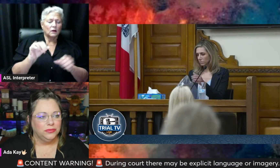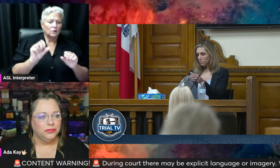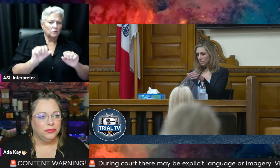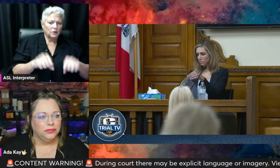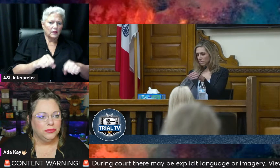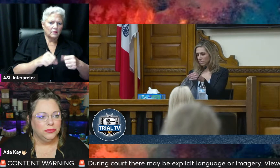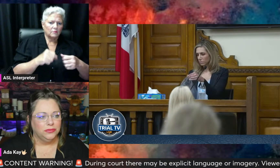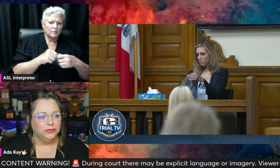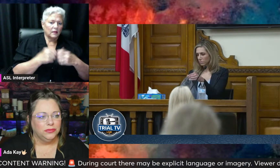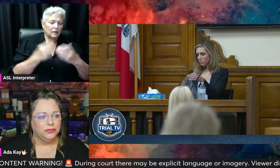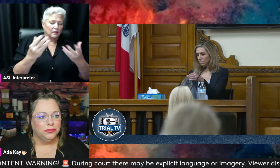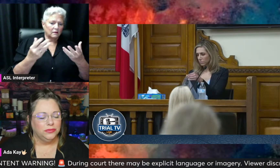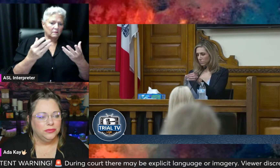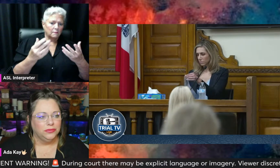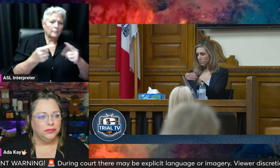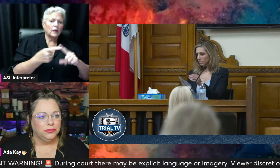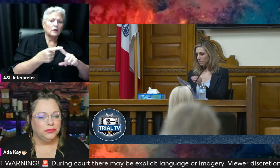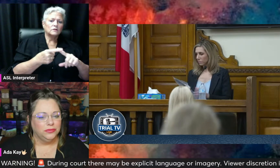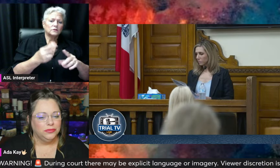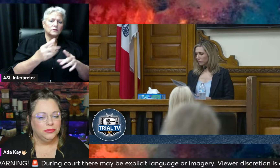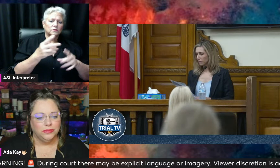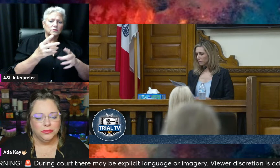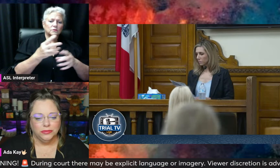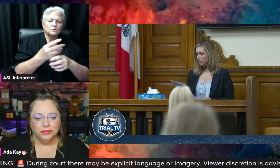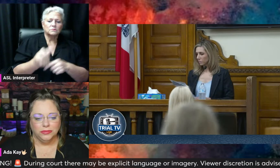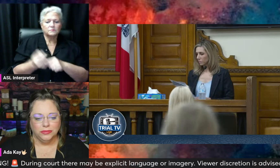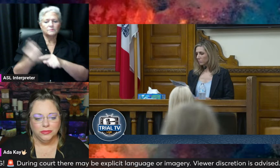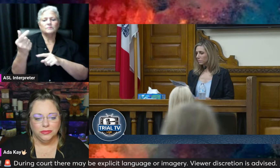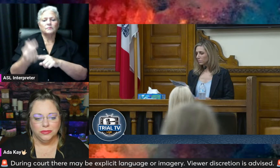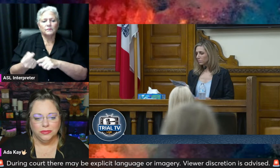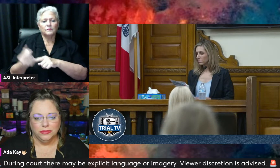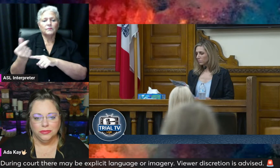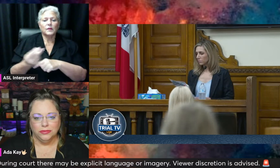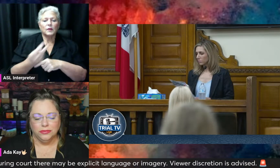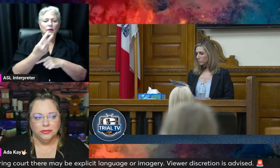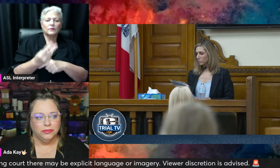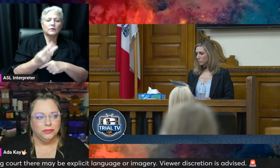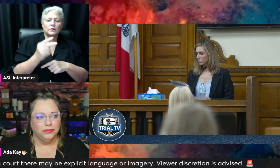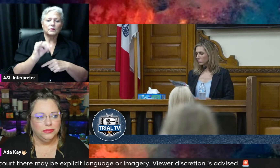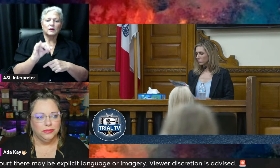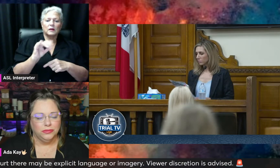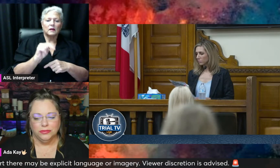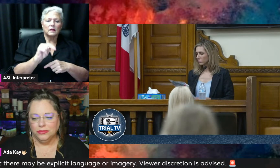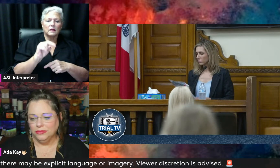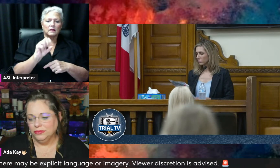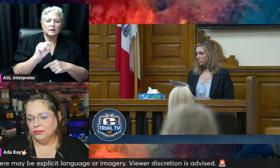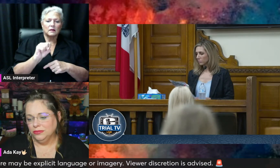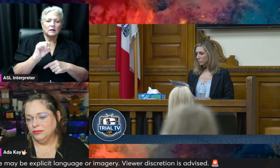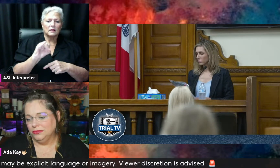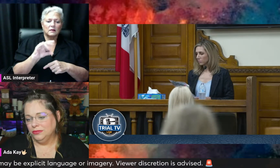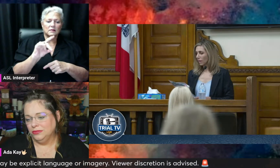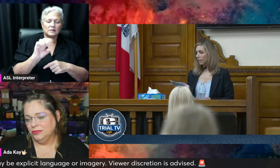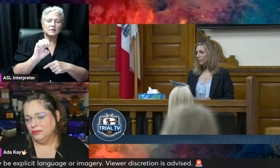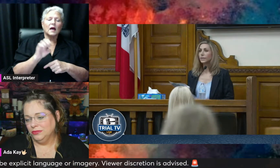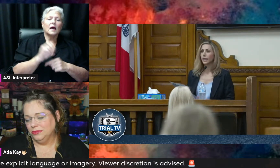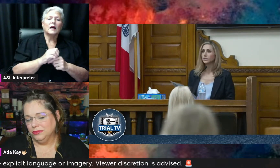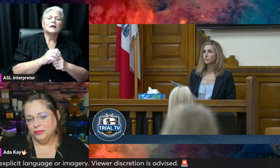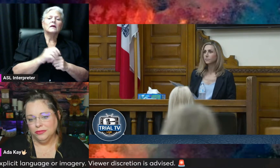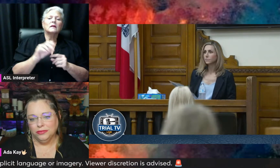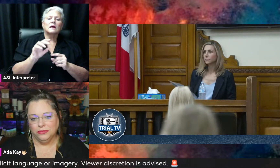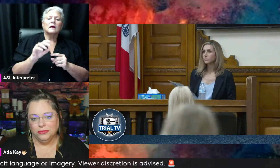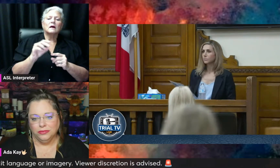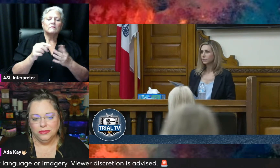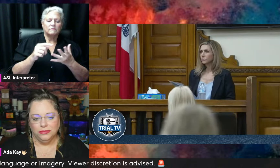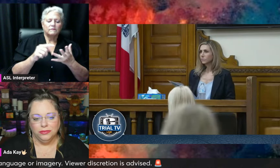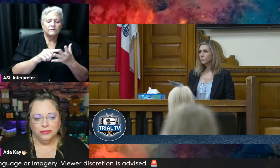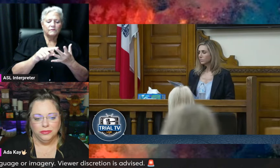to take off the two inside fingers of a hand and injure the one but leave the other intact?